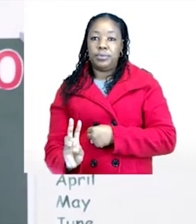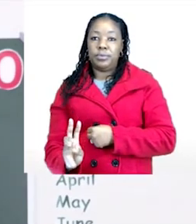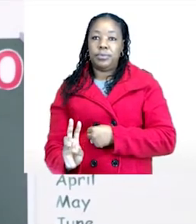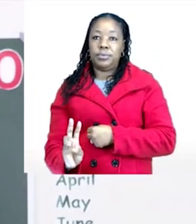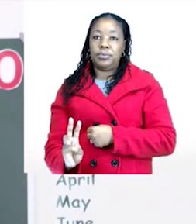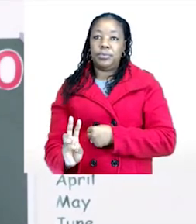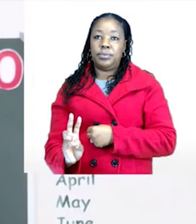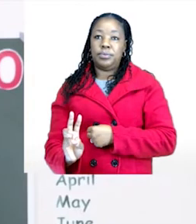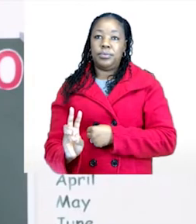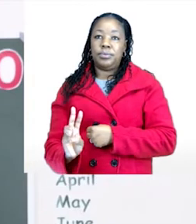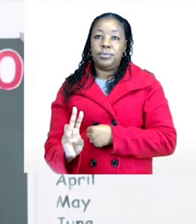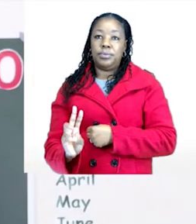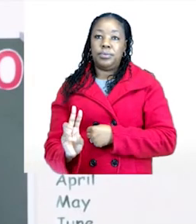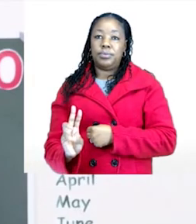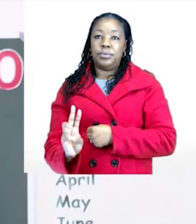6,